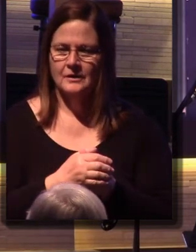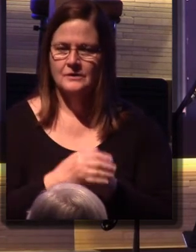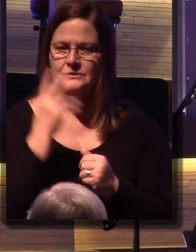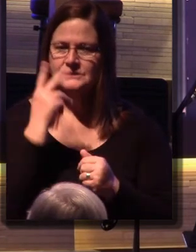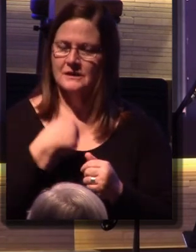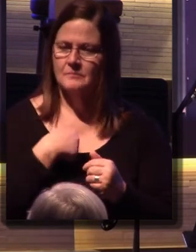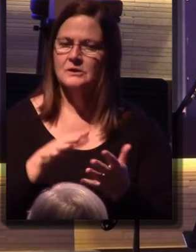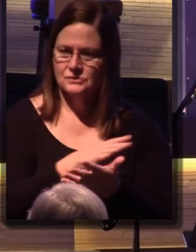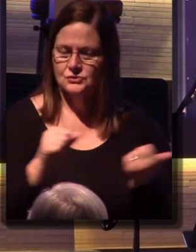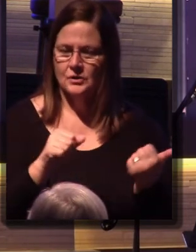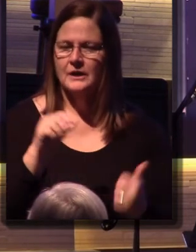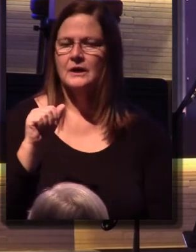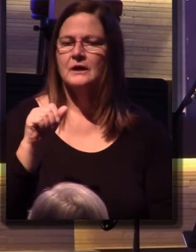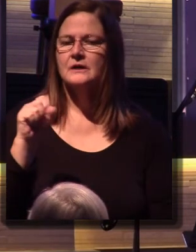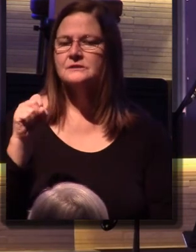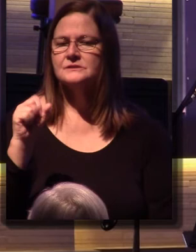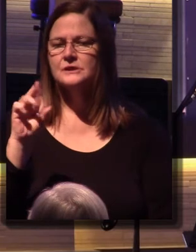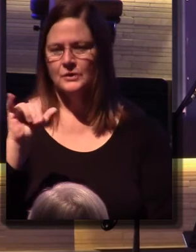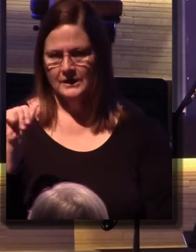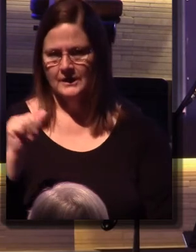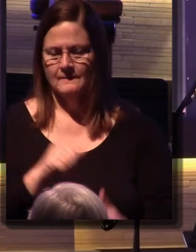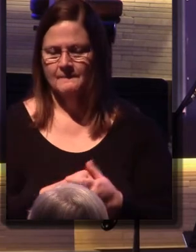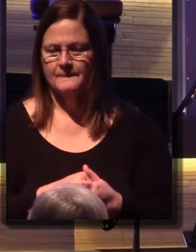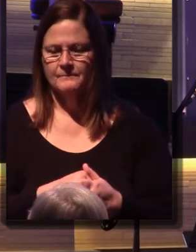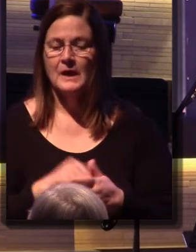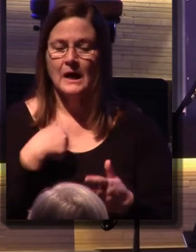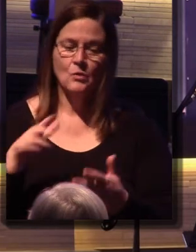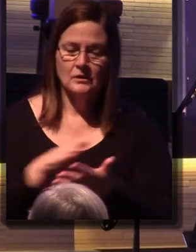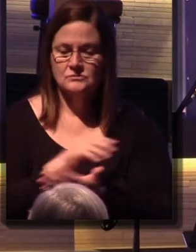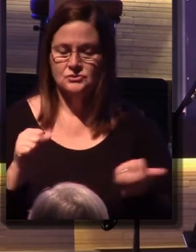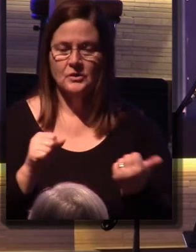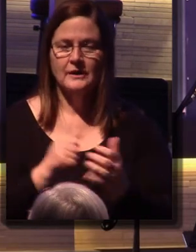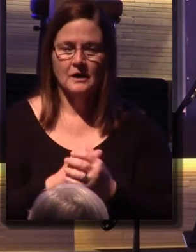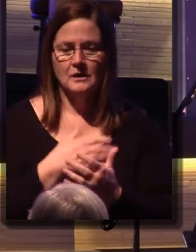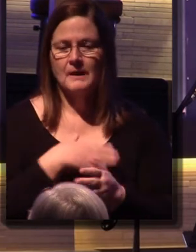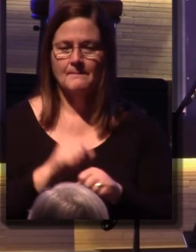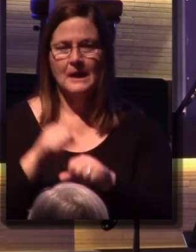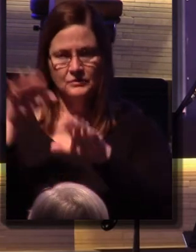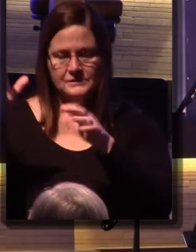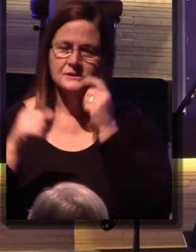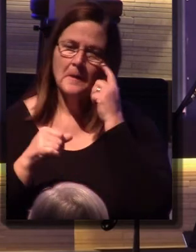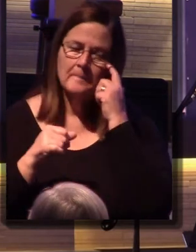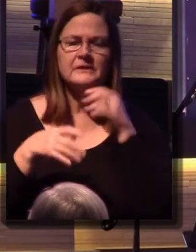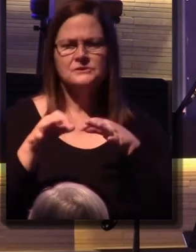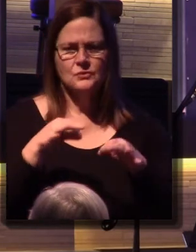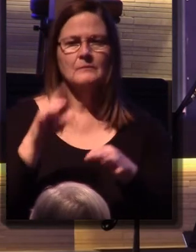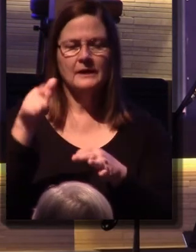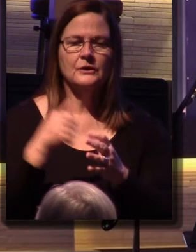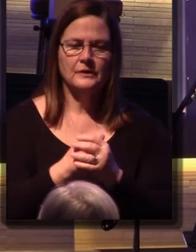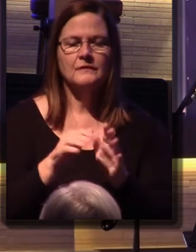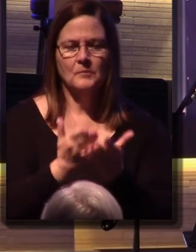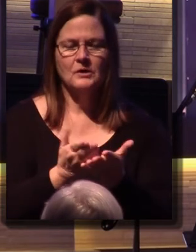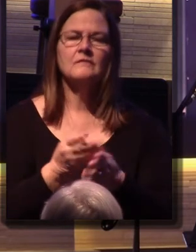see me destroy Assyria, you can count on this. To break Assyria in my land, I will trample on him on my mountains. And